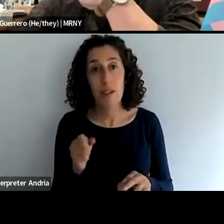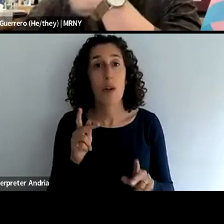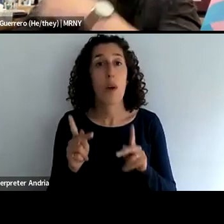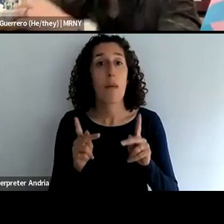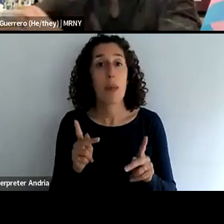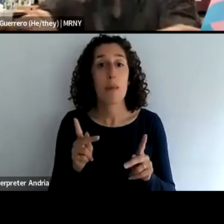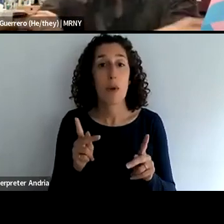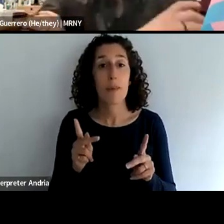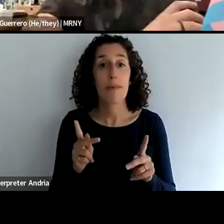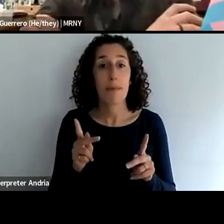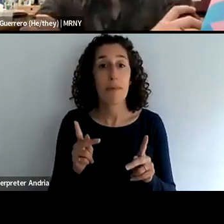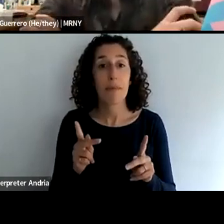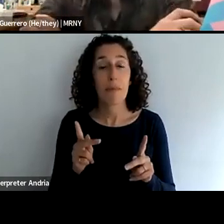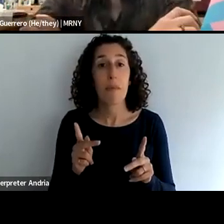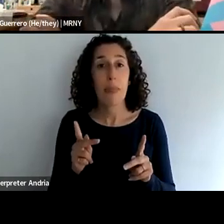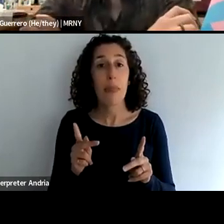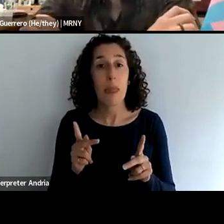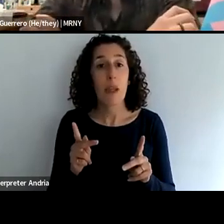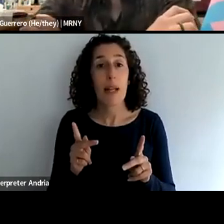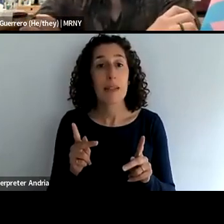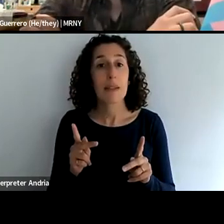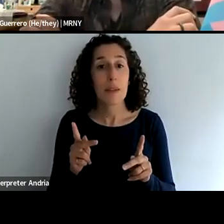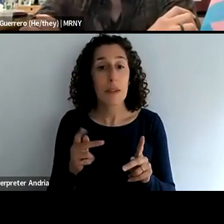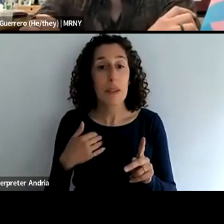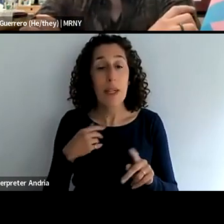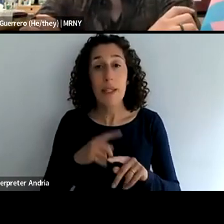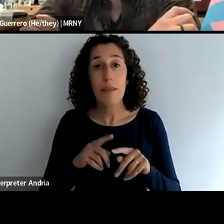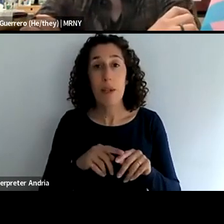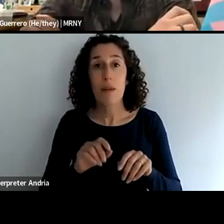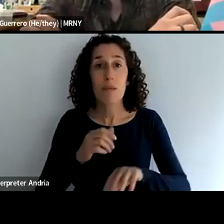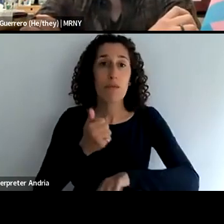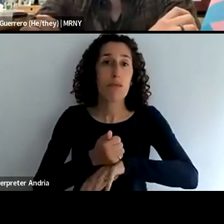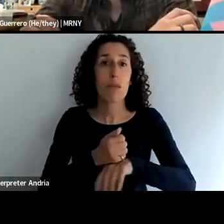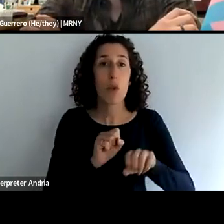societies, the Janus Society and different societies,